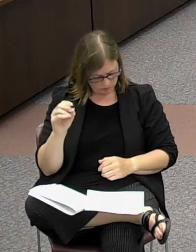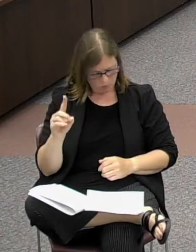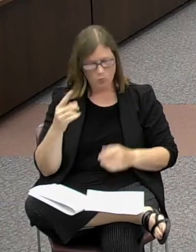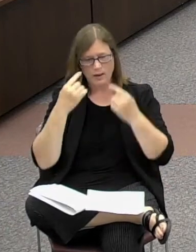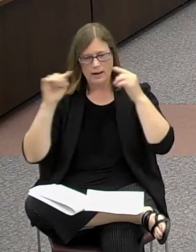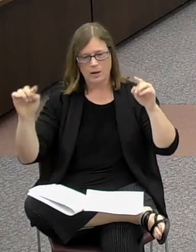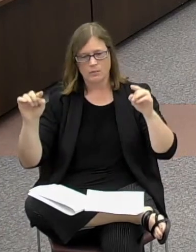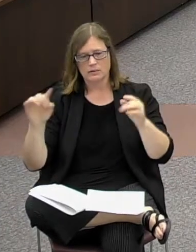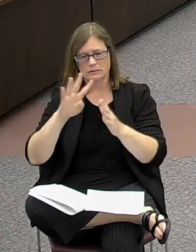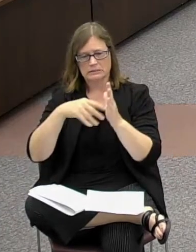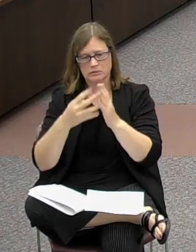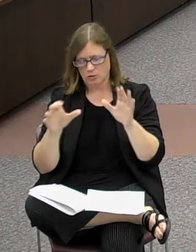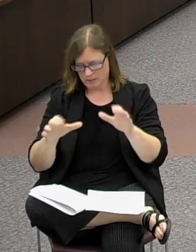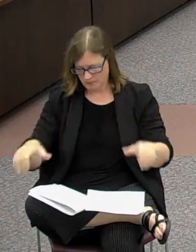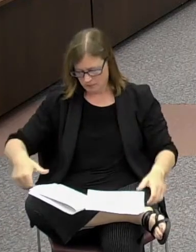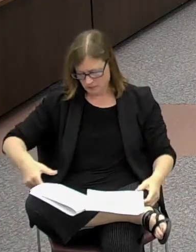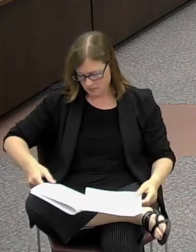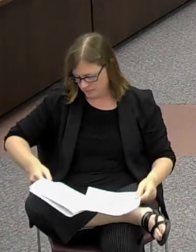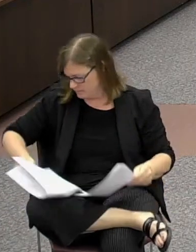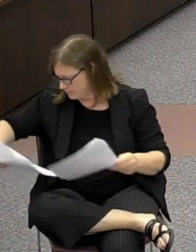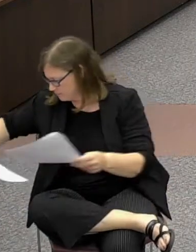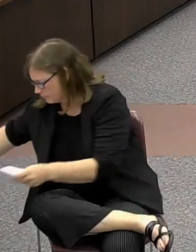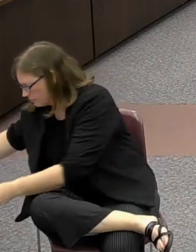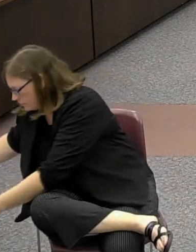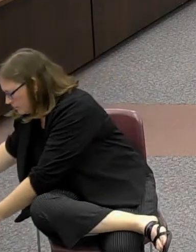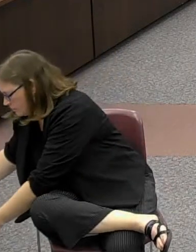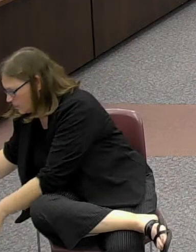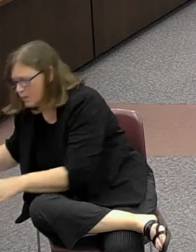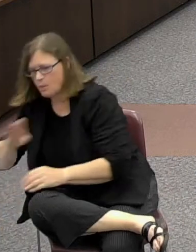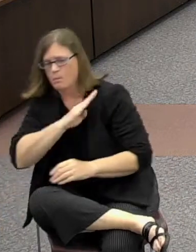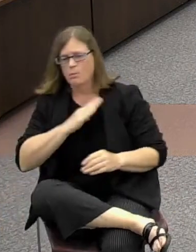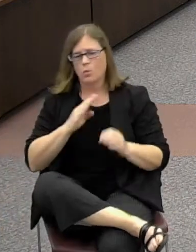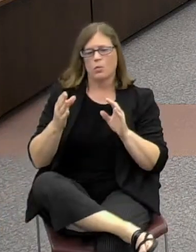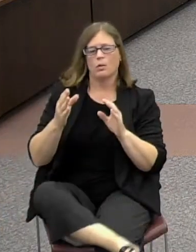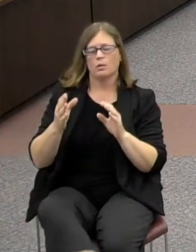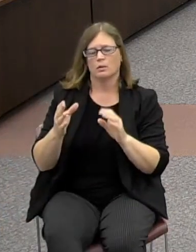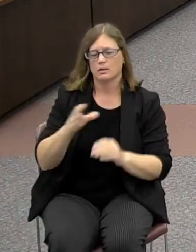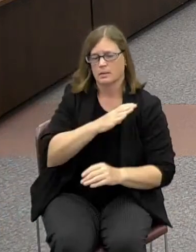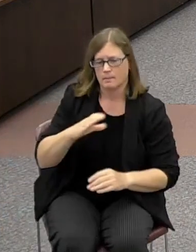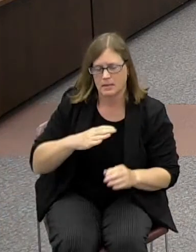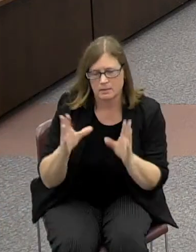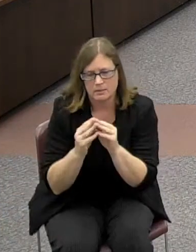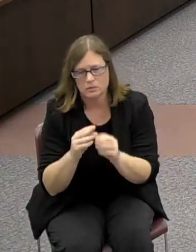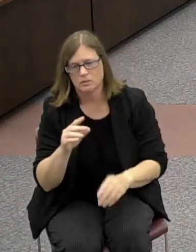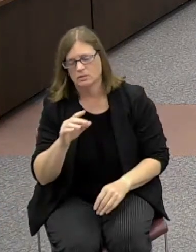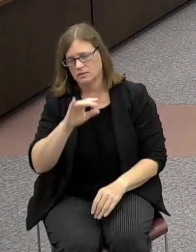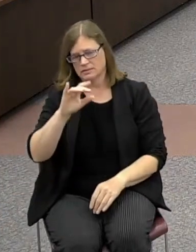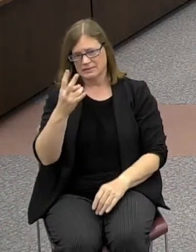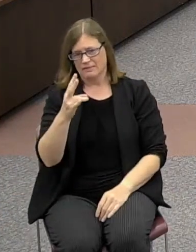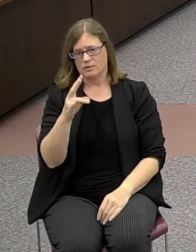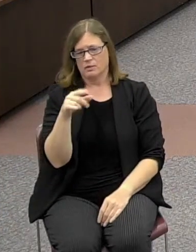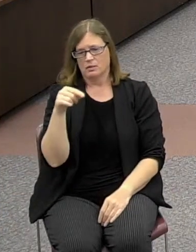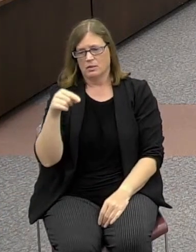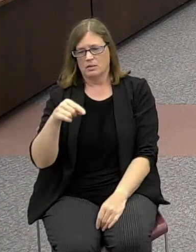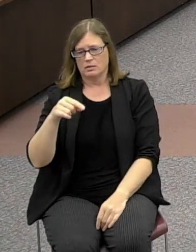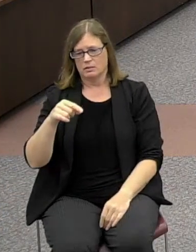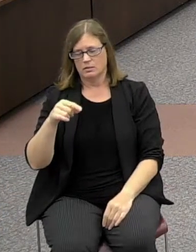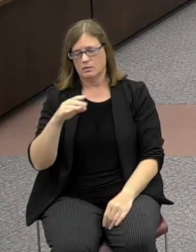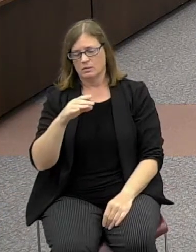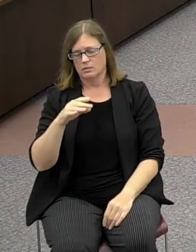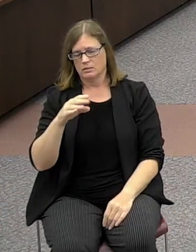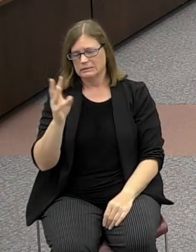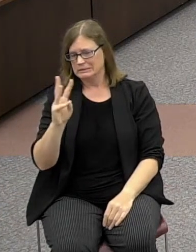scheduled activities. We have board committee meetings Wednesday, August 17th, 2022 at the Administration Center.